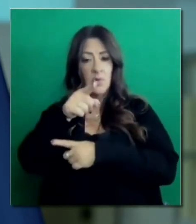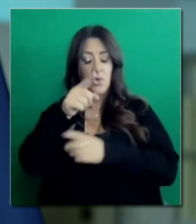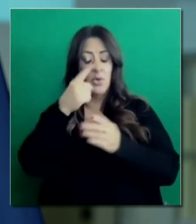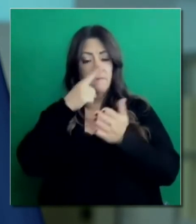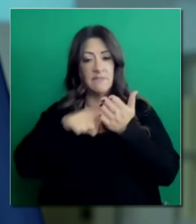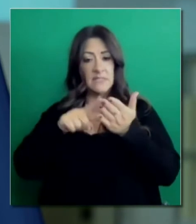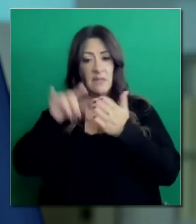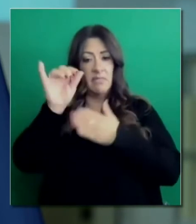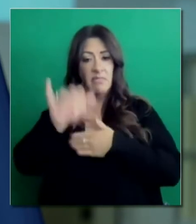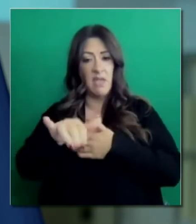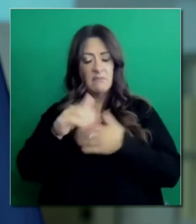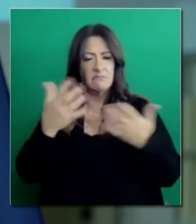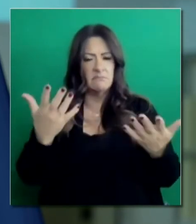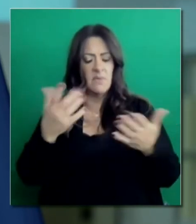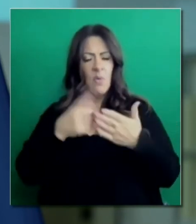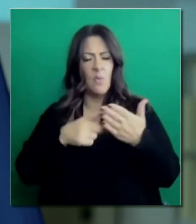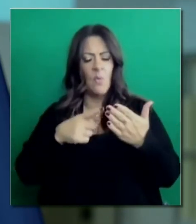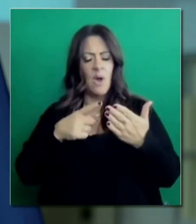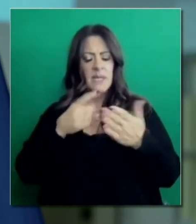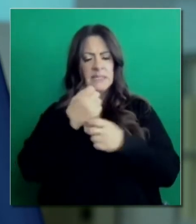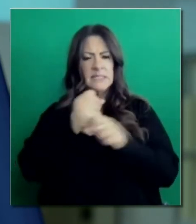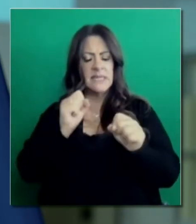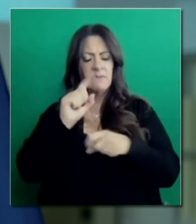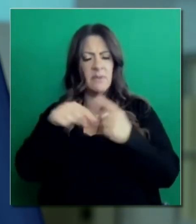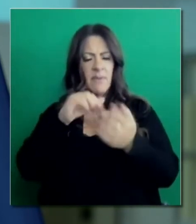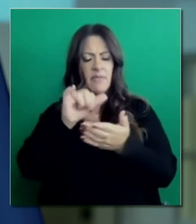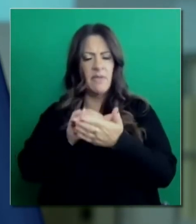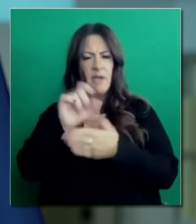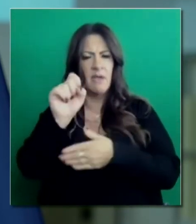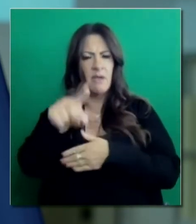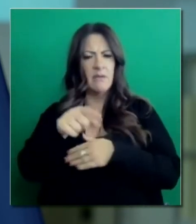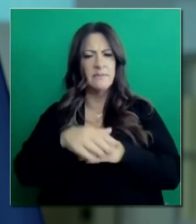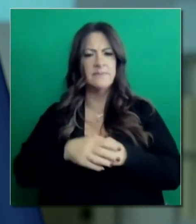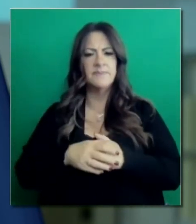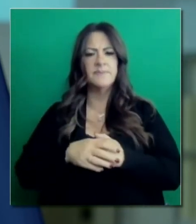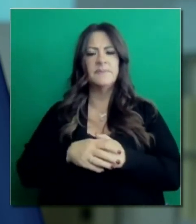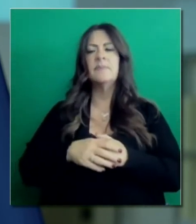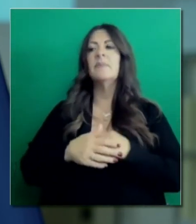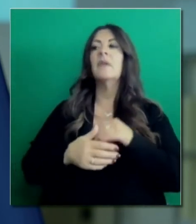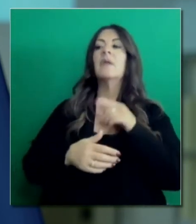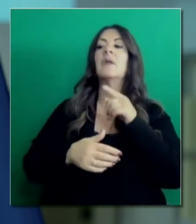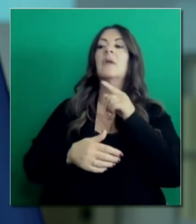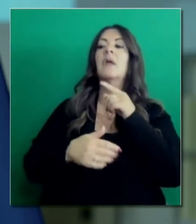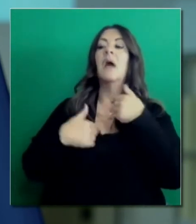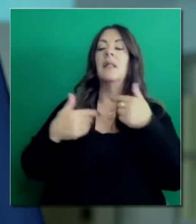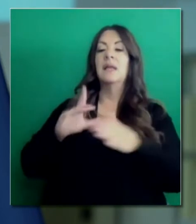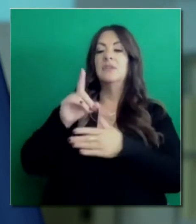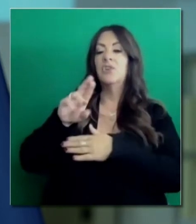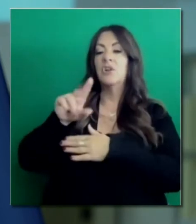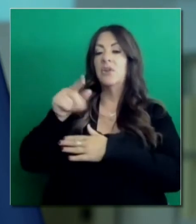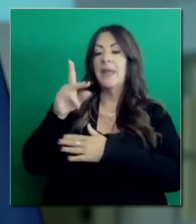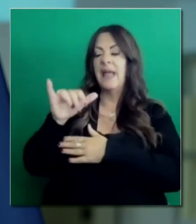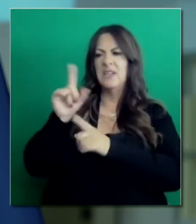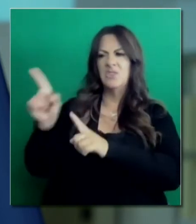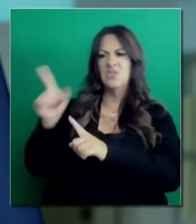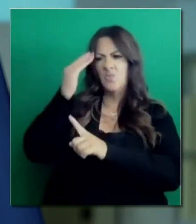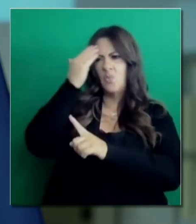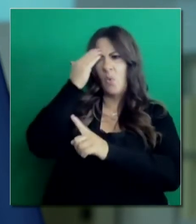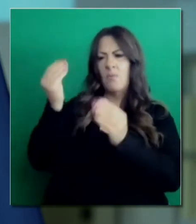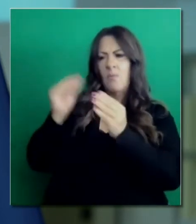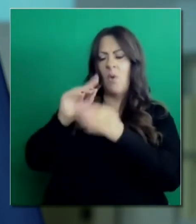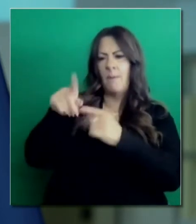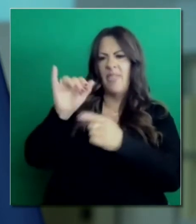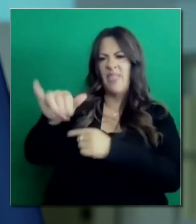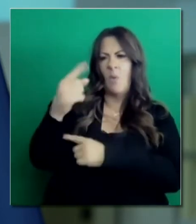happened? Yeah, good. I'll have Dr. Galley, if he's aware of that specific case, to discuss that here just in a brief moment. But as it relates